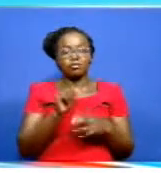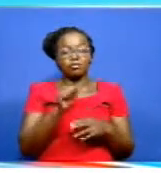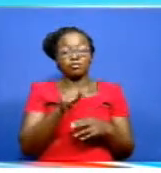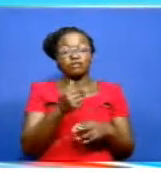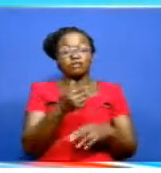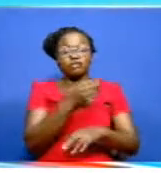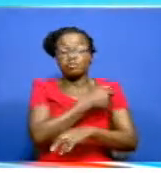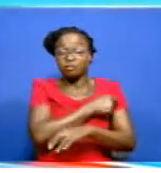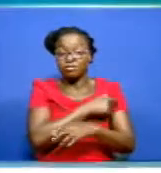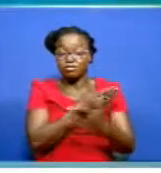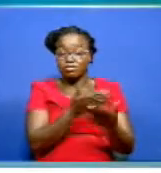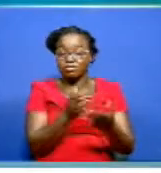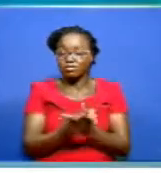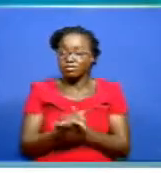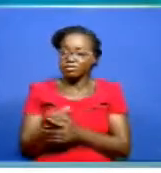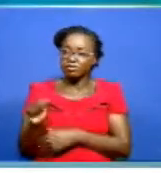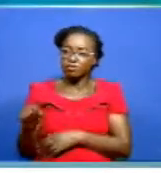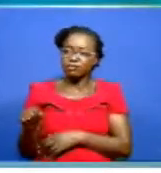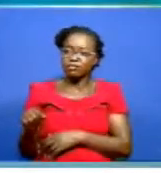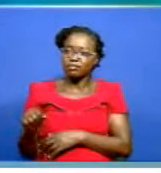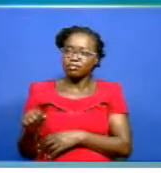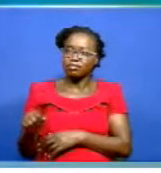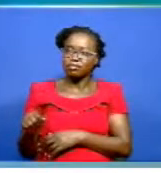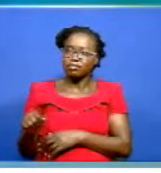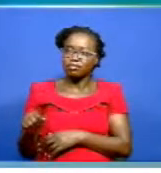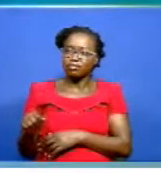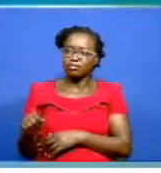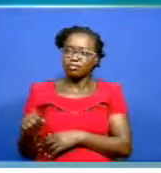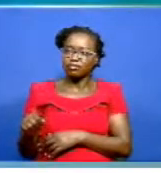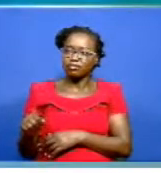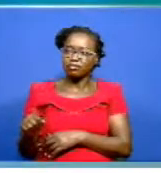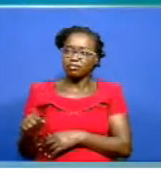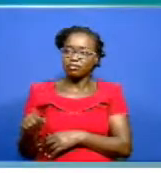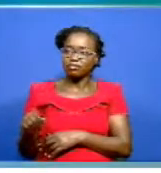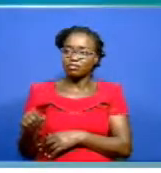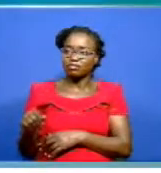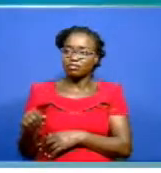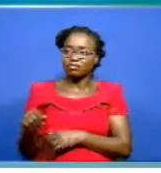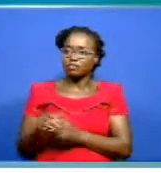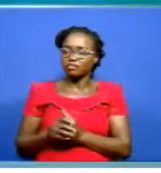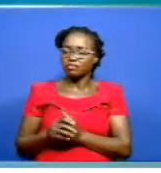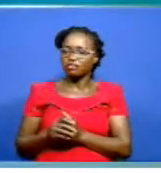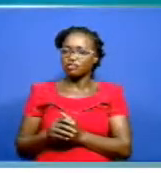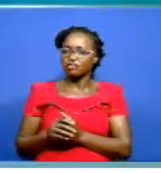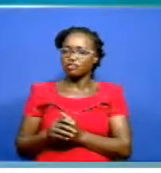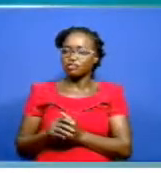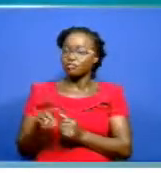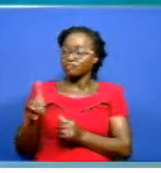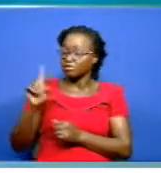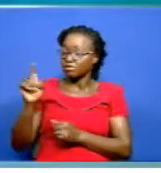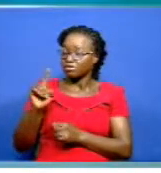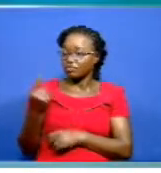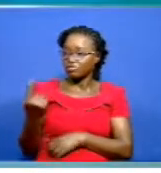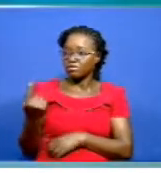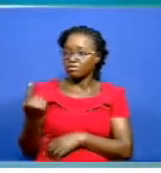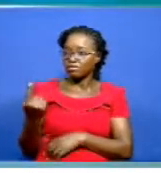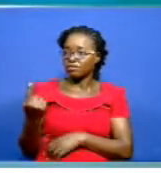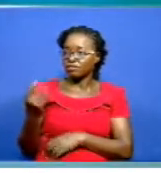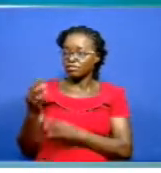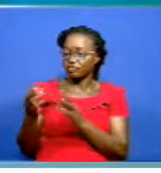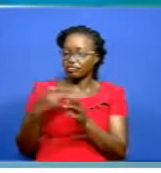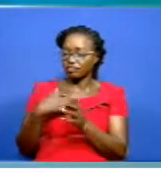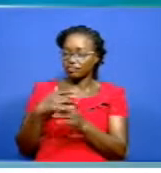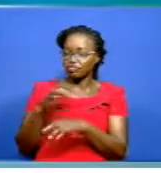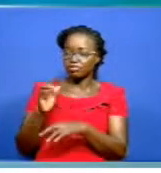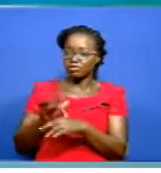virus? Yes. So there could be two questions in that question. One question would be, if I've been